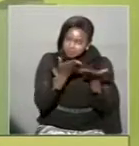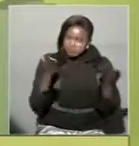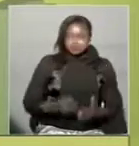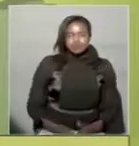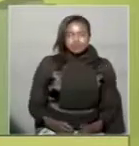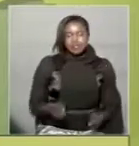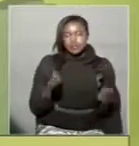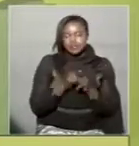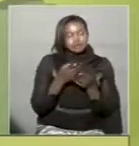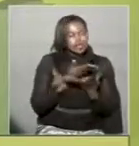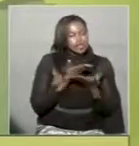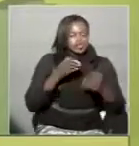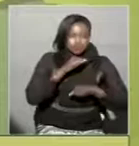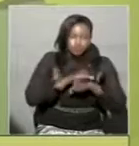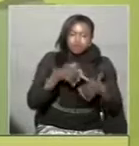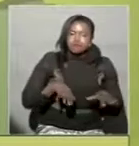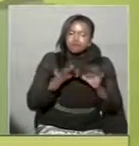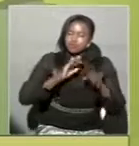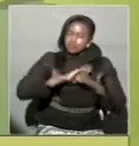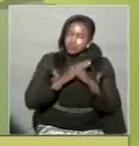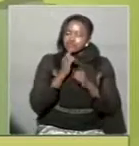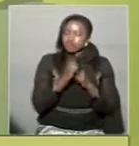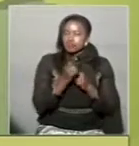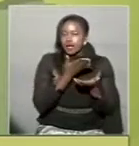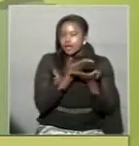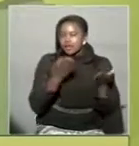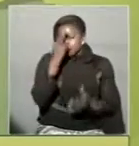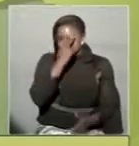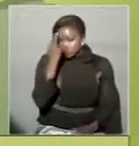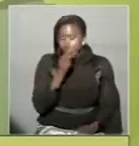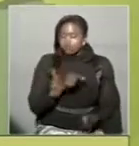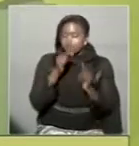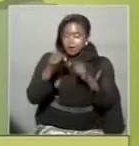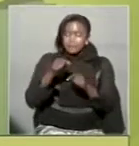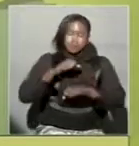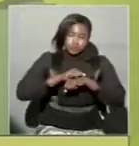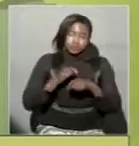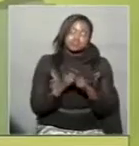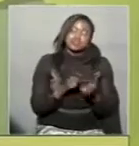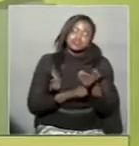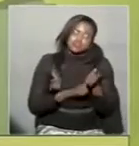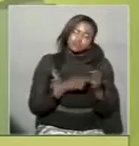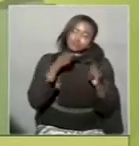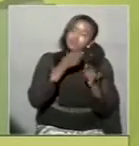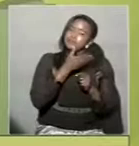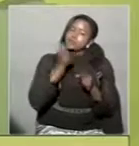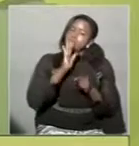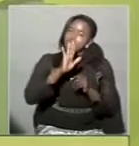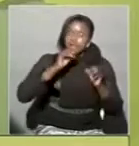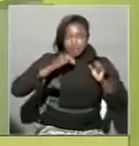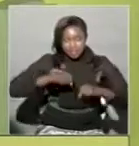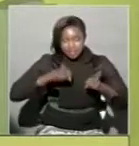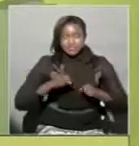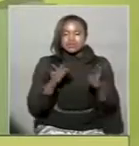school is to ensure that every learner who comes to this school achieves to the best of his ability. So that requires